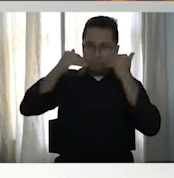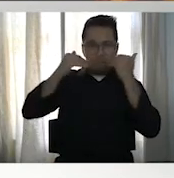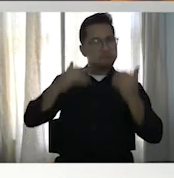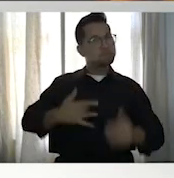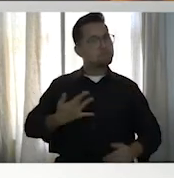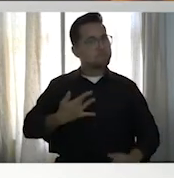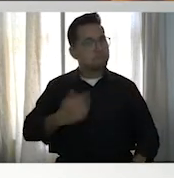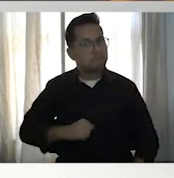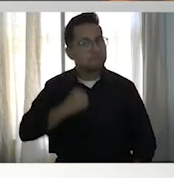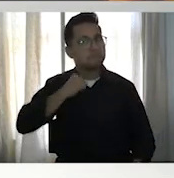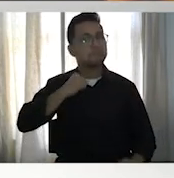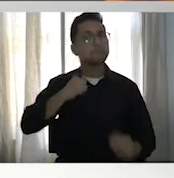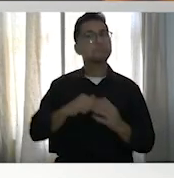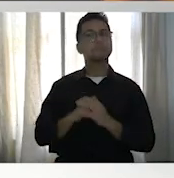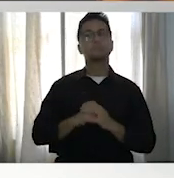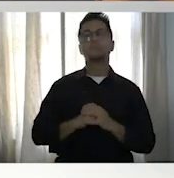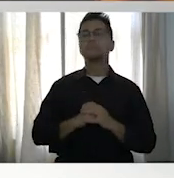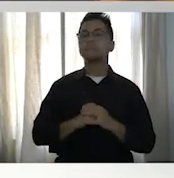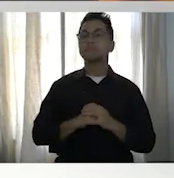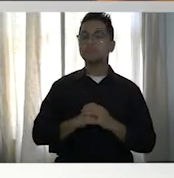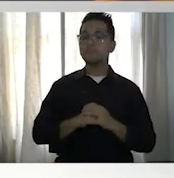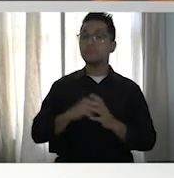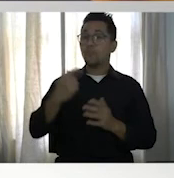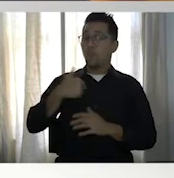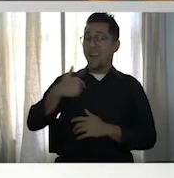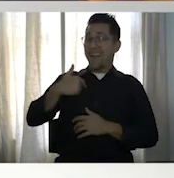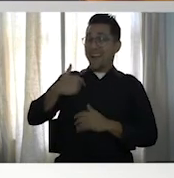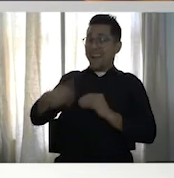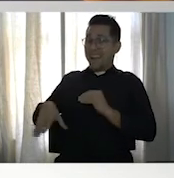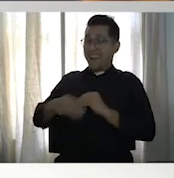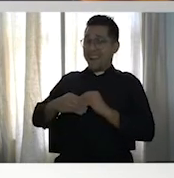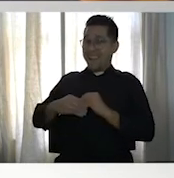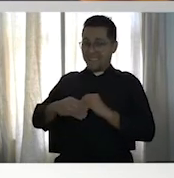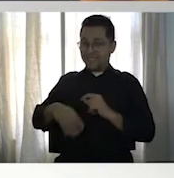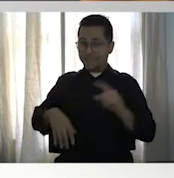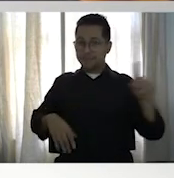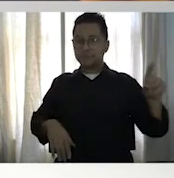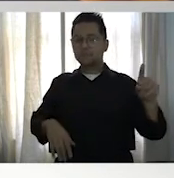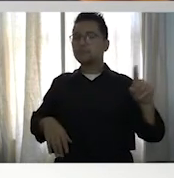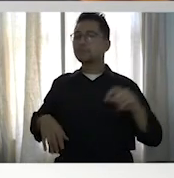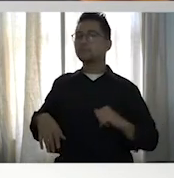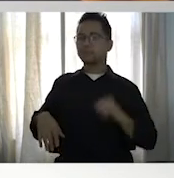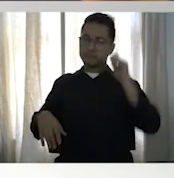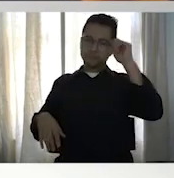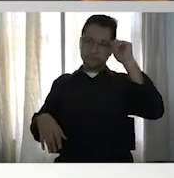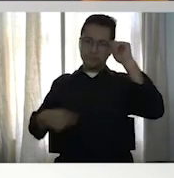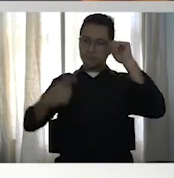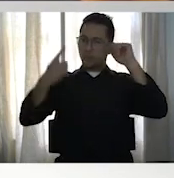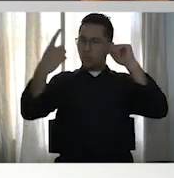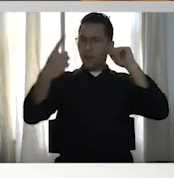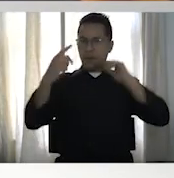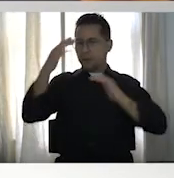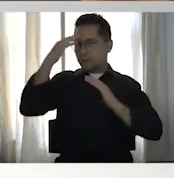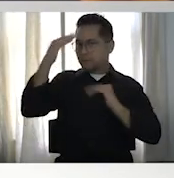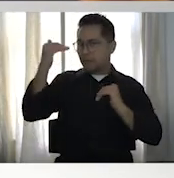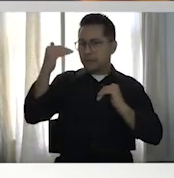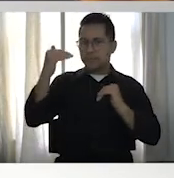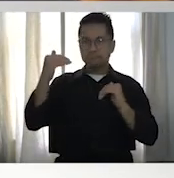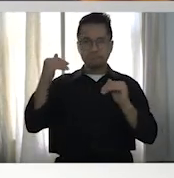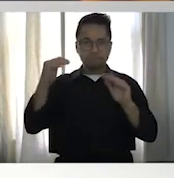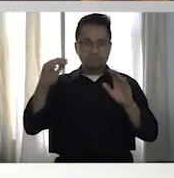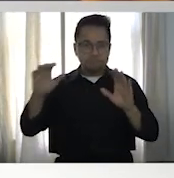And so what I added was, this was one expected deed, one good